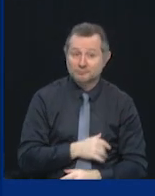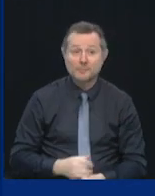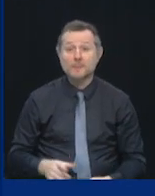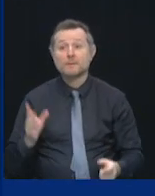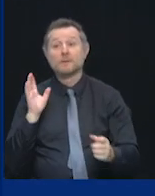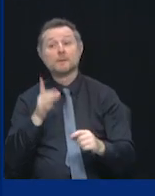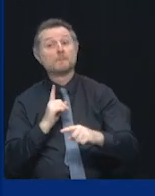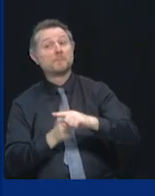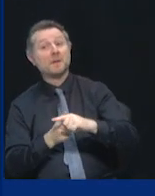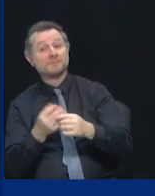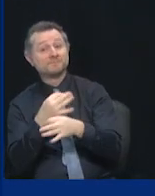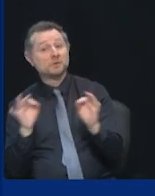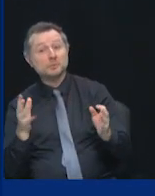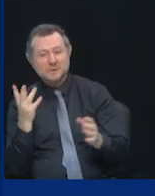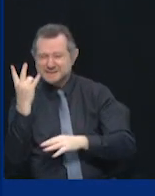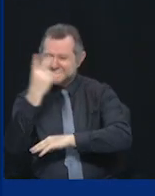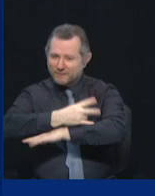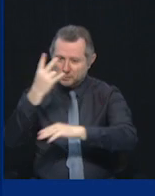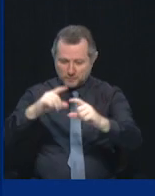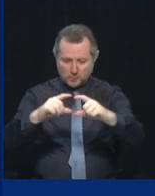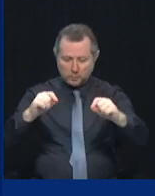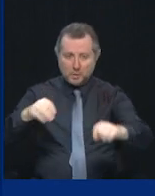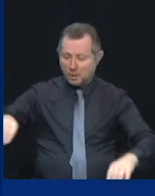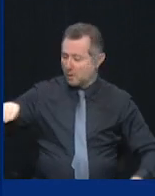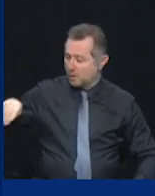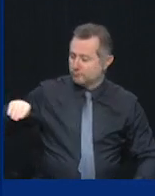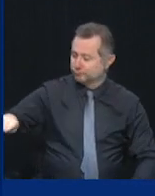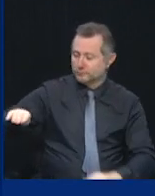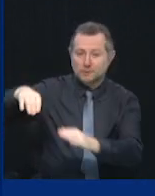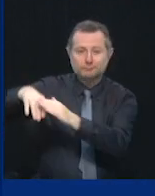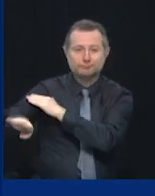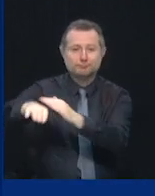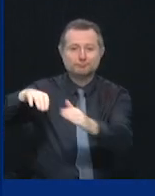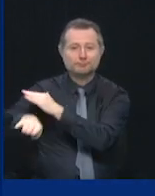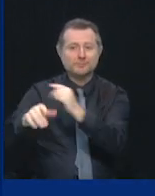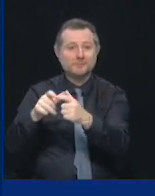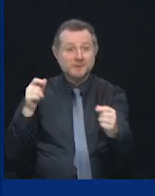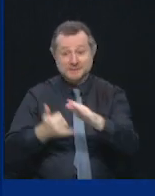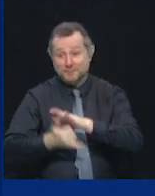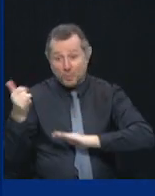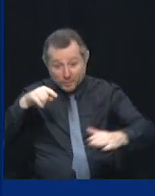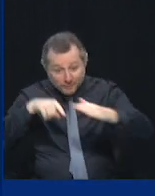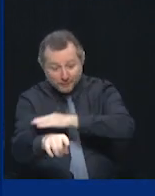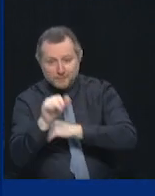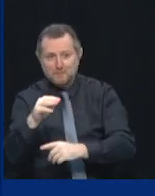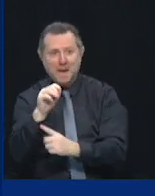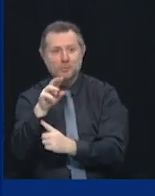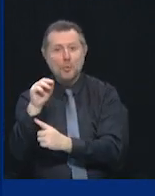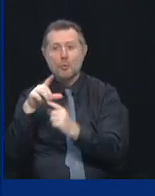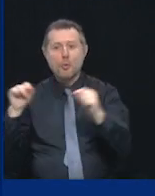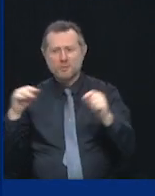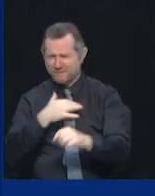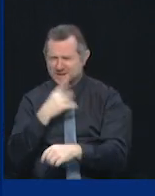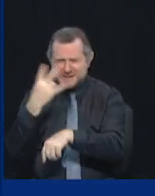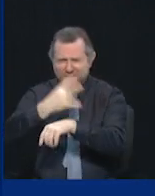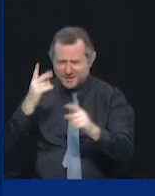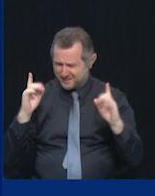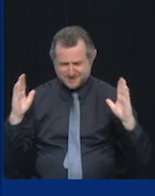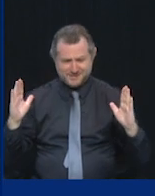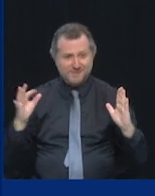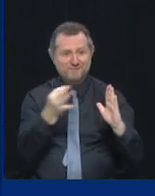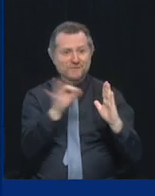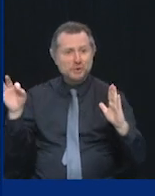7-day Metro card for everyone vaccinated at a subway station, and LIRR, Metro North, 2